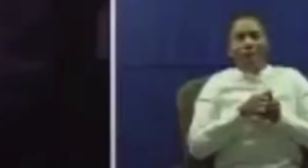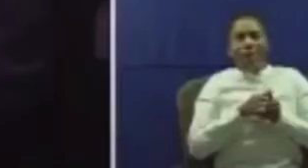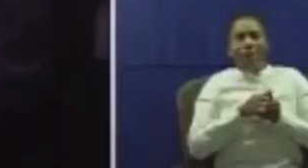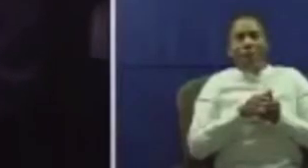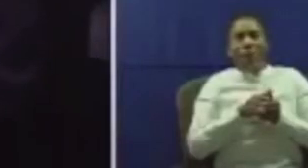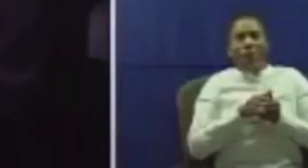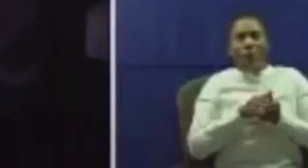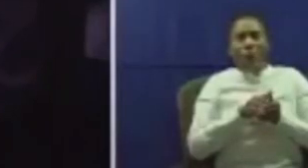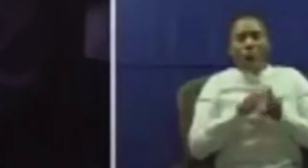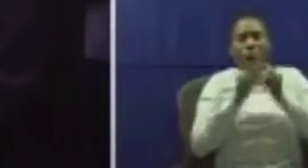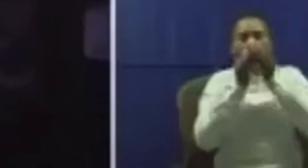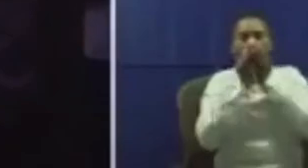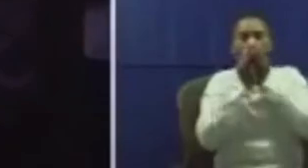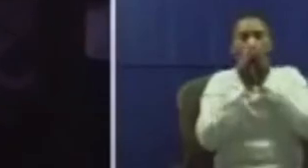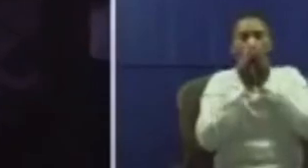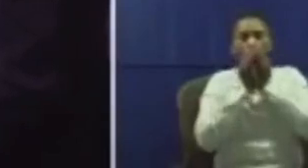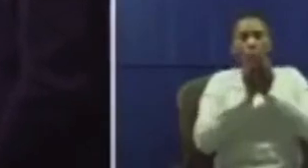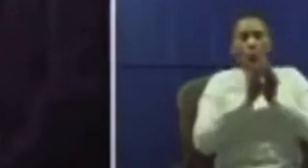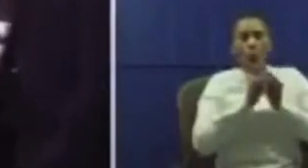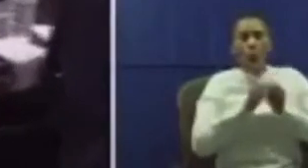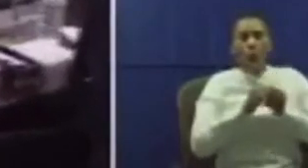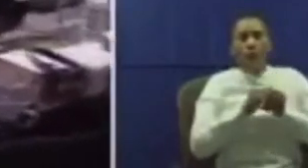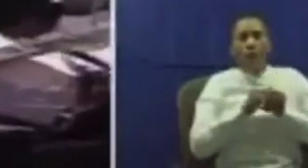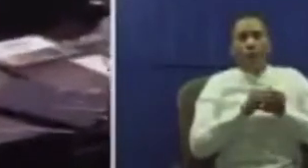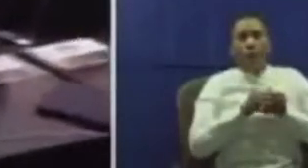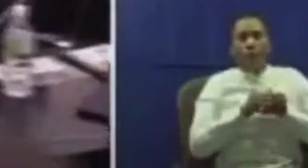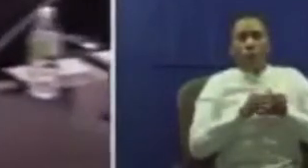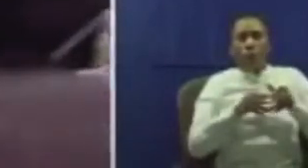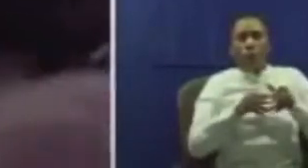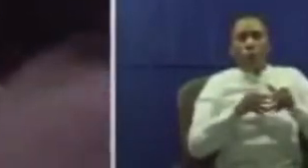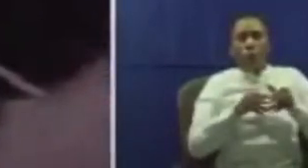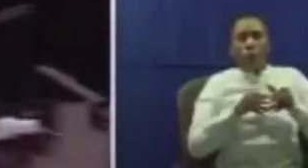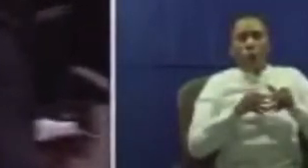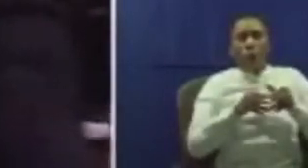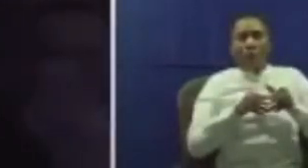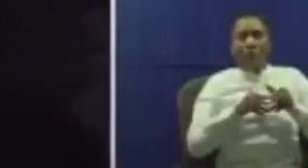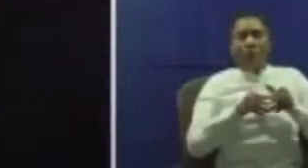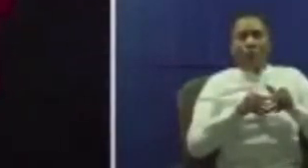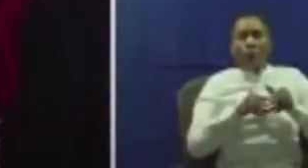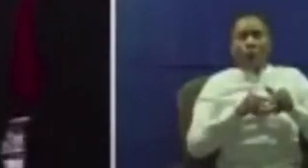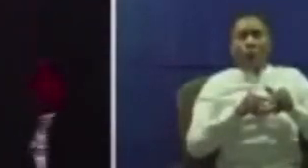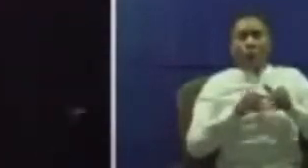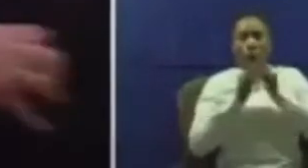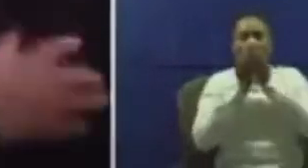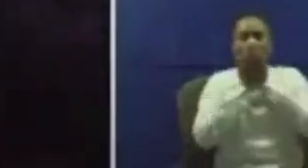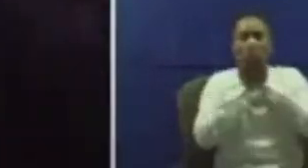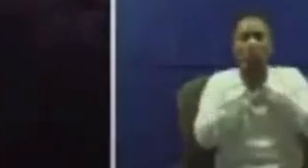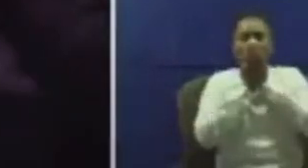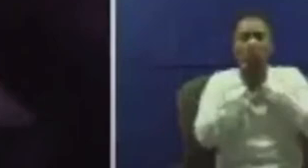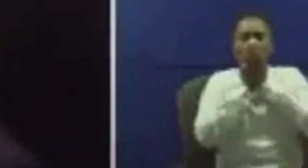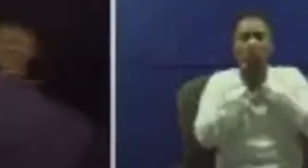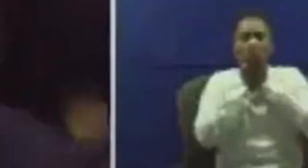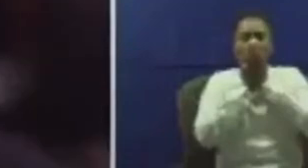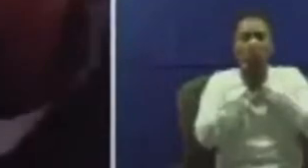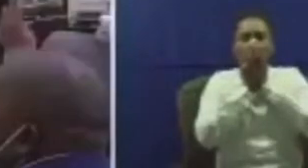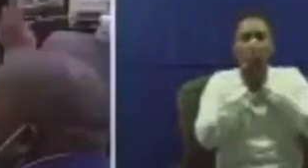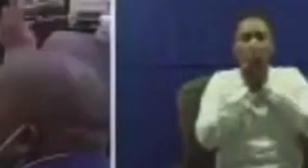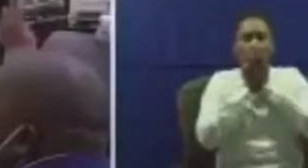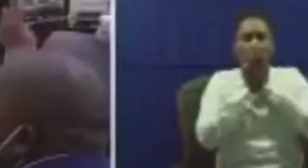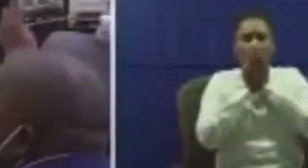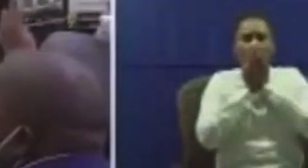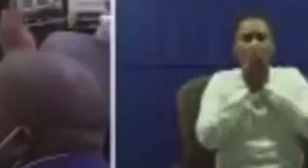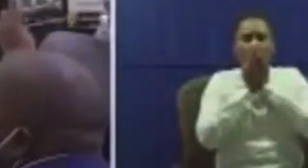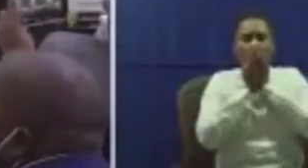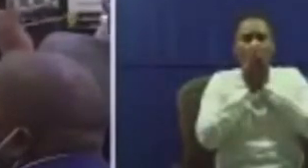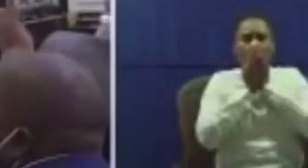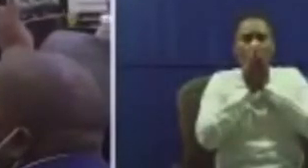Any member who is interfering with the removal of those... Speaker, why are men security touching